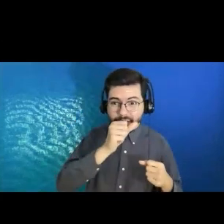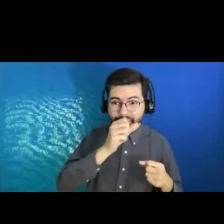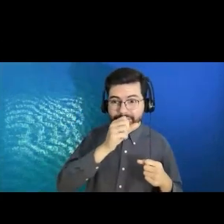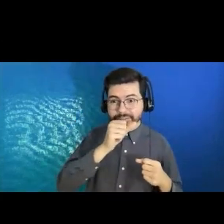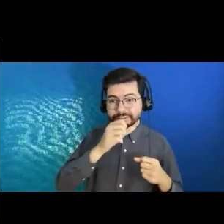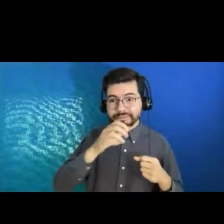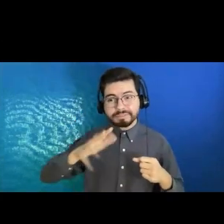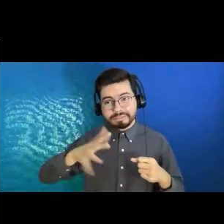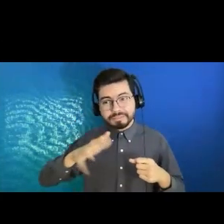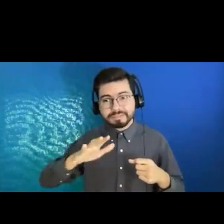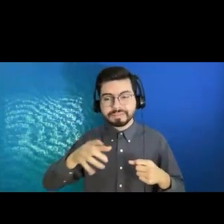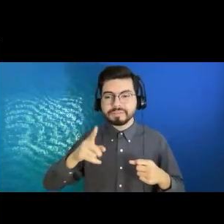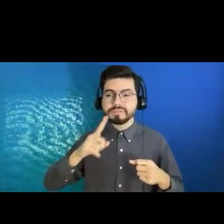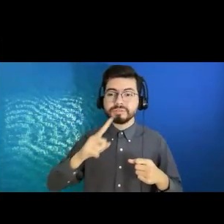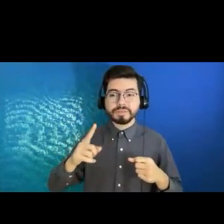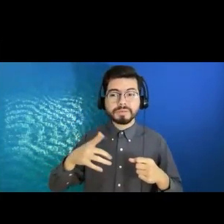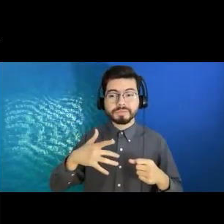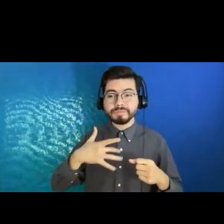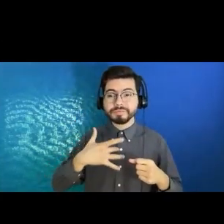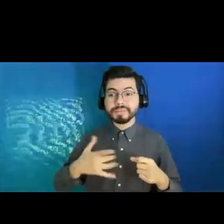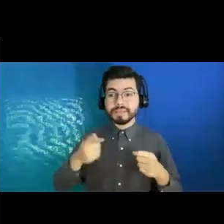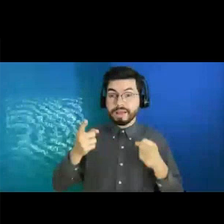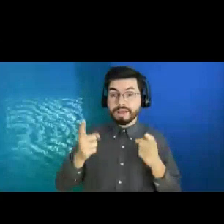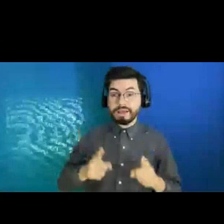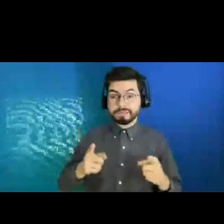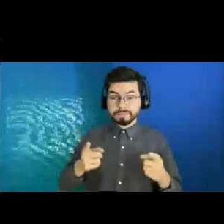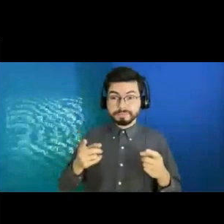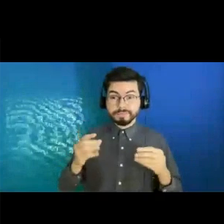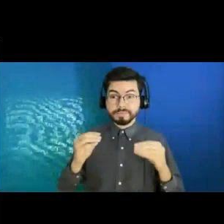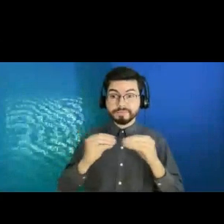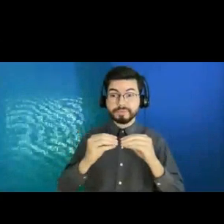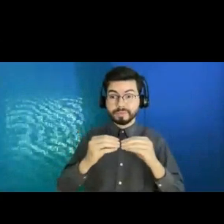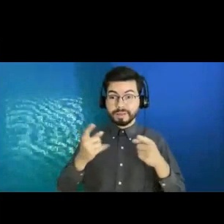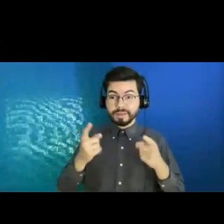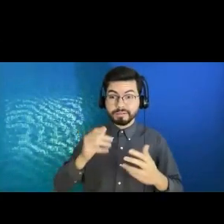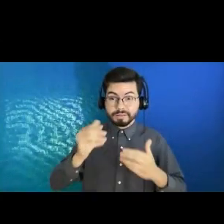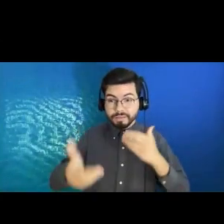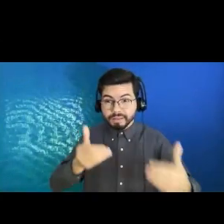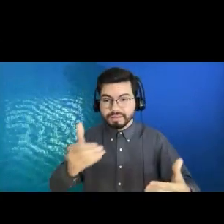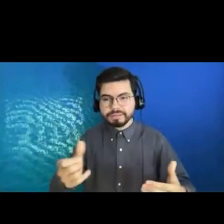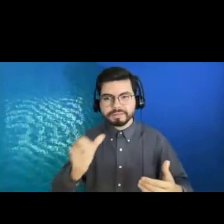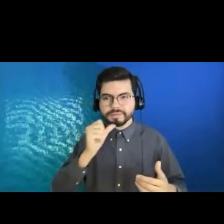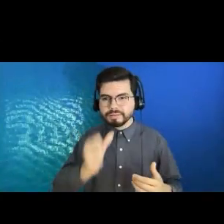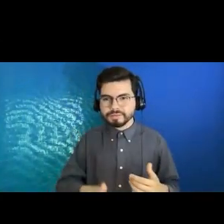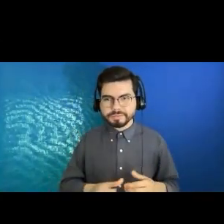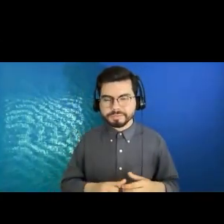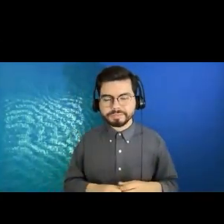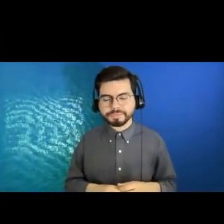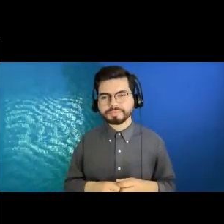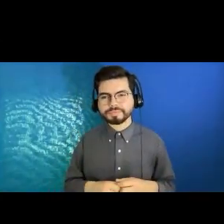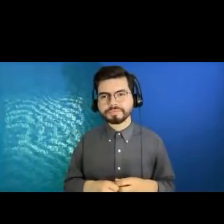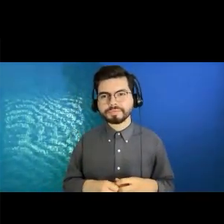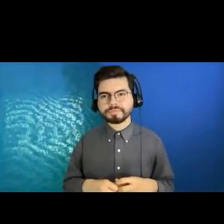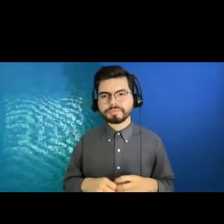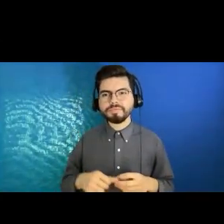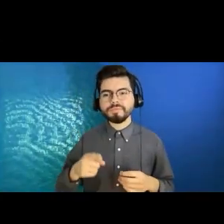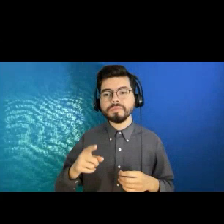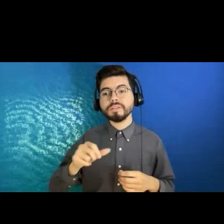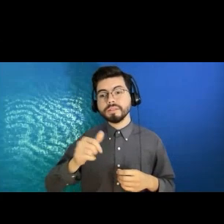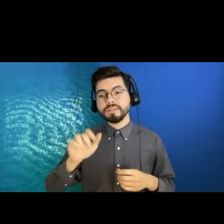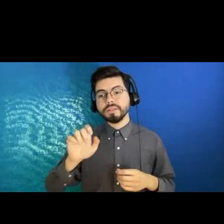you. Contrary to some of the other cervids, some of the pronghorn, or they're not a cervid, but you know, the elk and deer